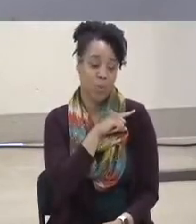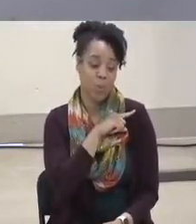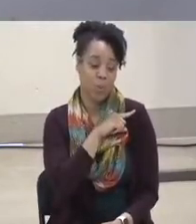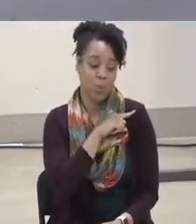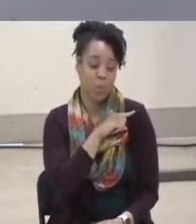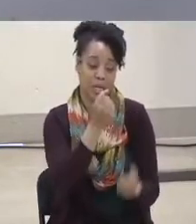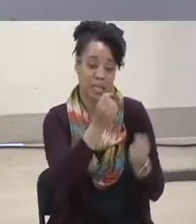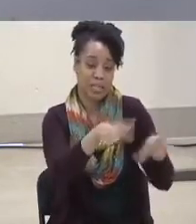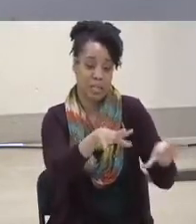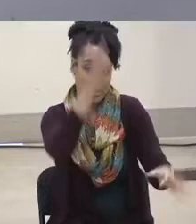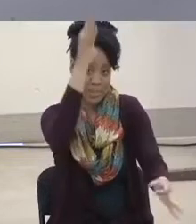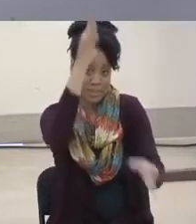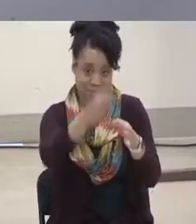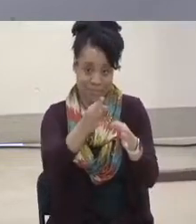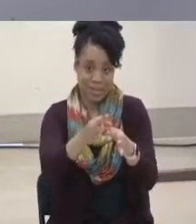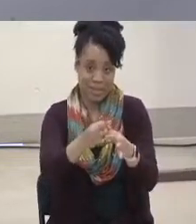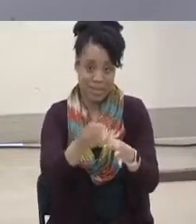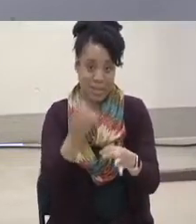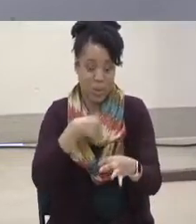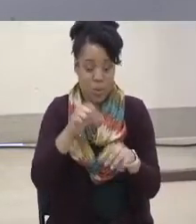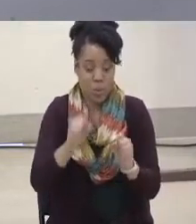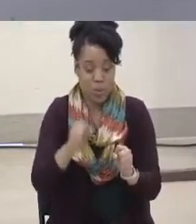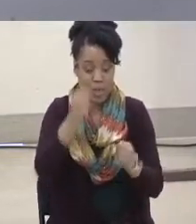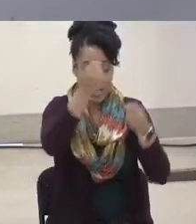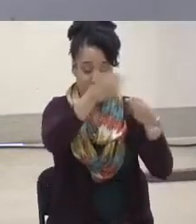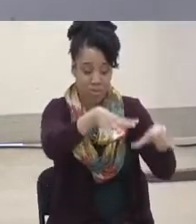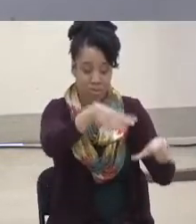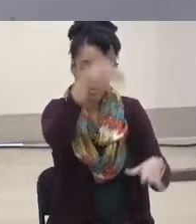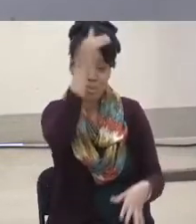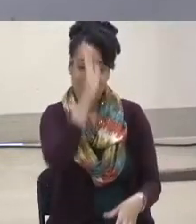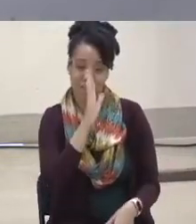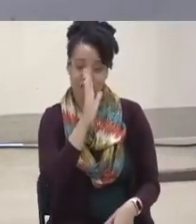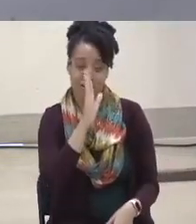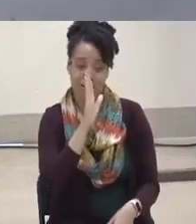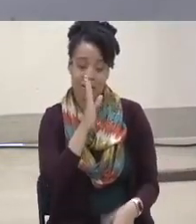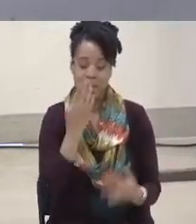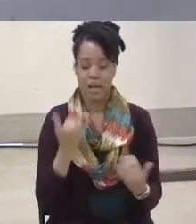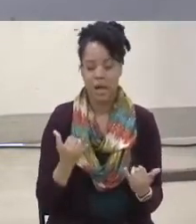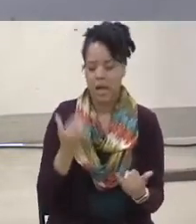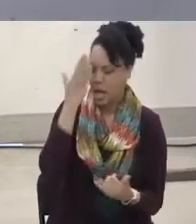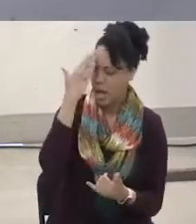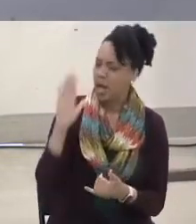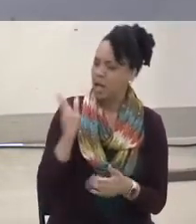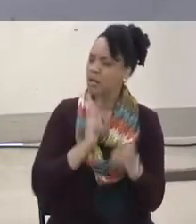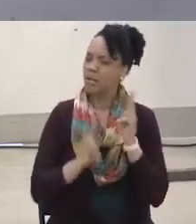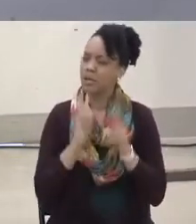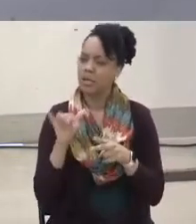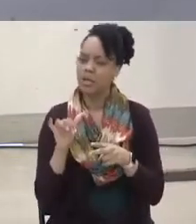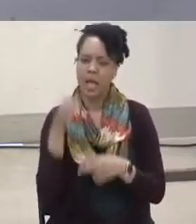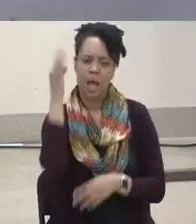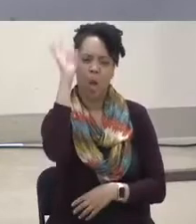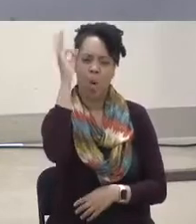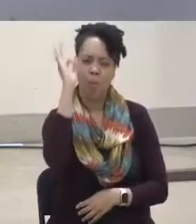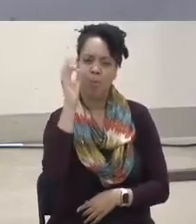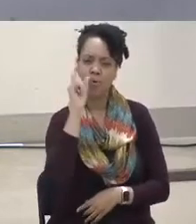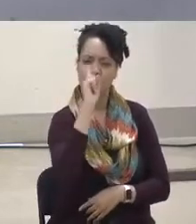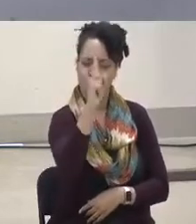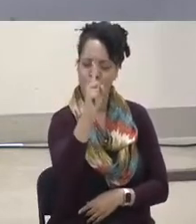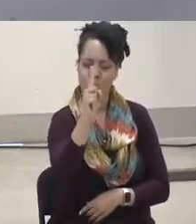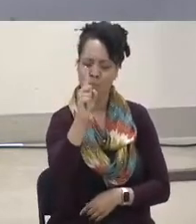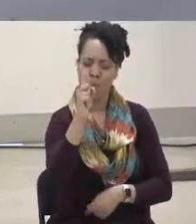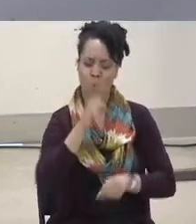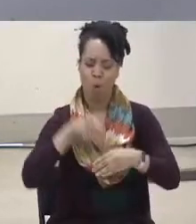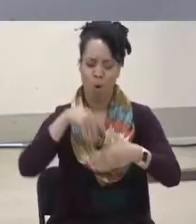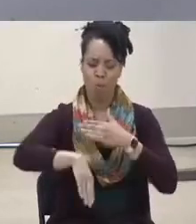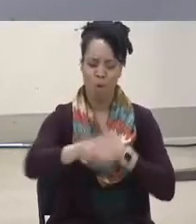can lose God. Si perdemos la fe, perdemos a Dios. Now I know there's people that preach once in Christ,